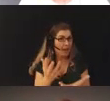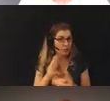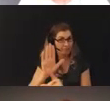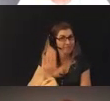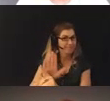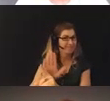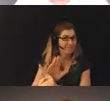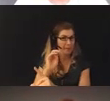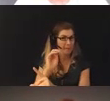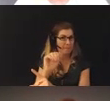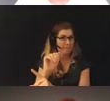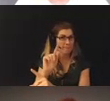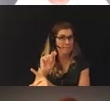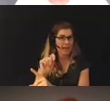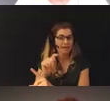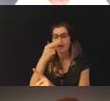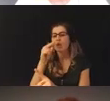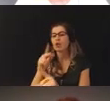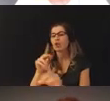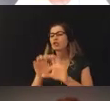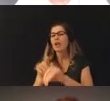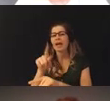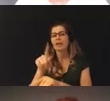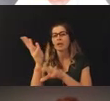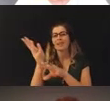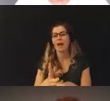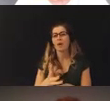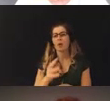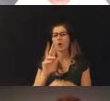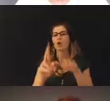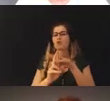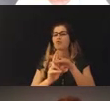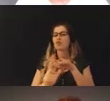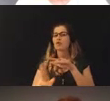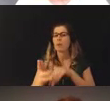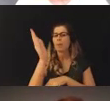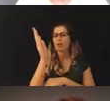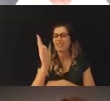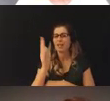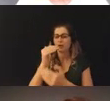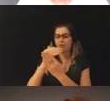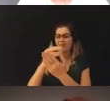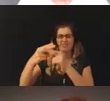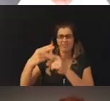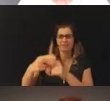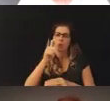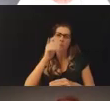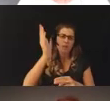work, look to the chat box to download the retreat presenter packet, which I'll go ahead and chat to you in just a